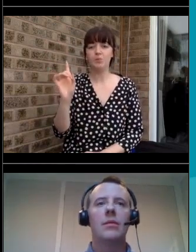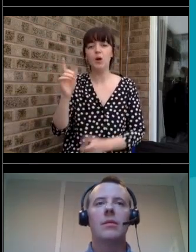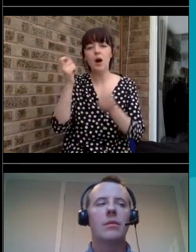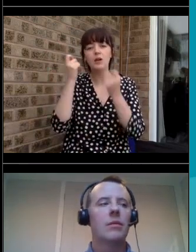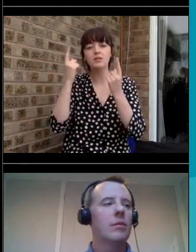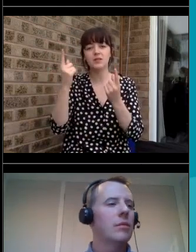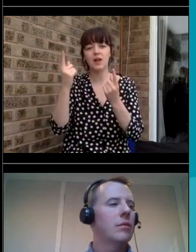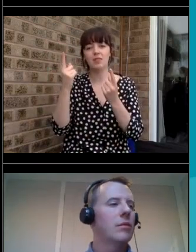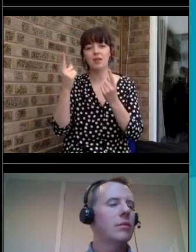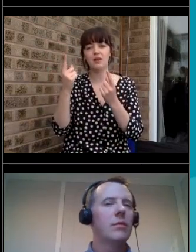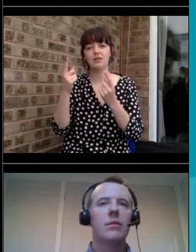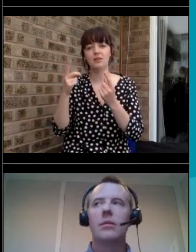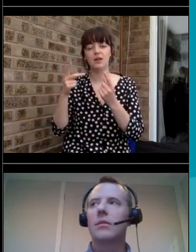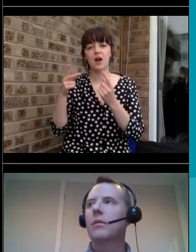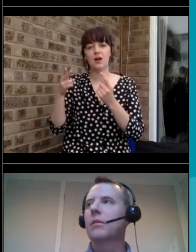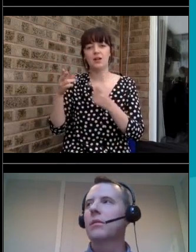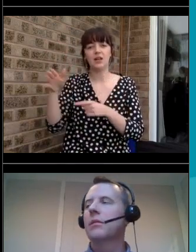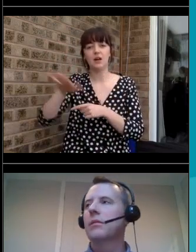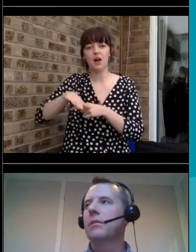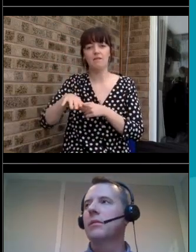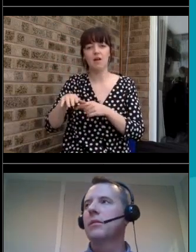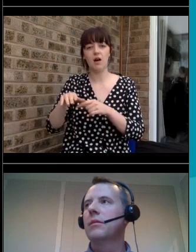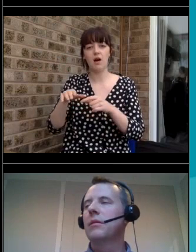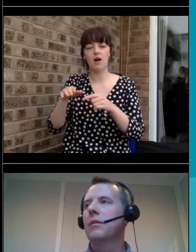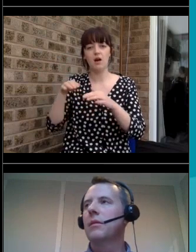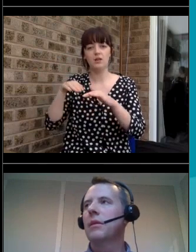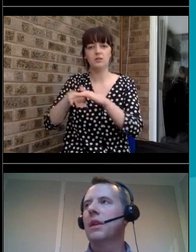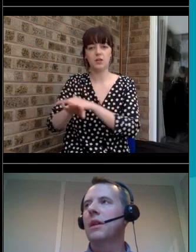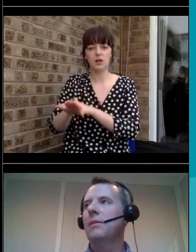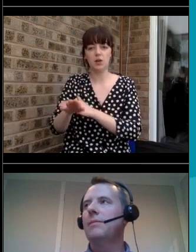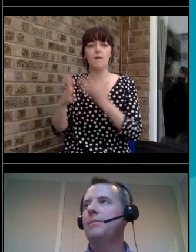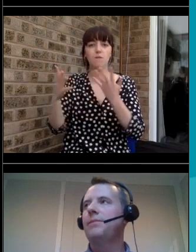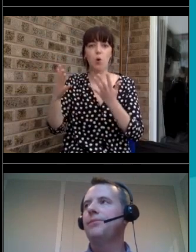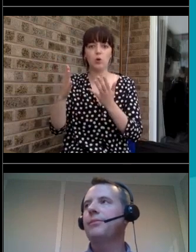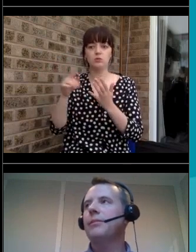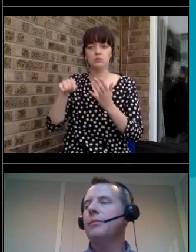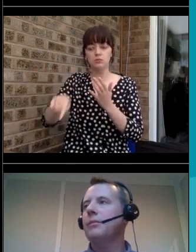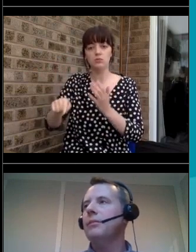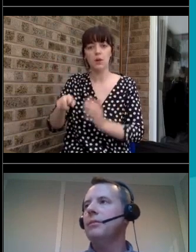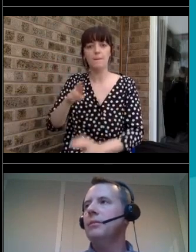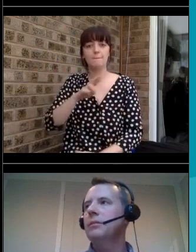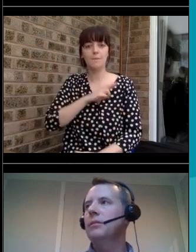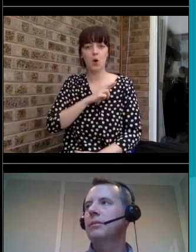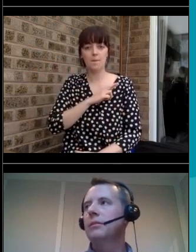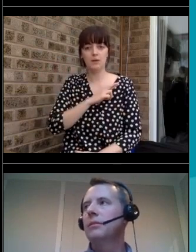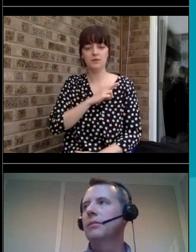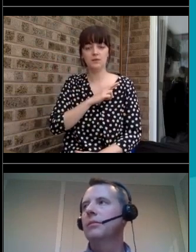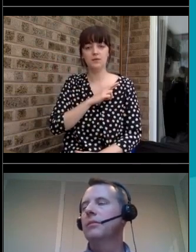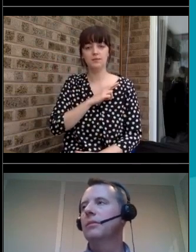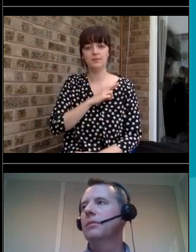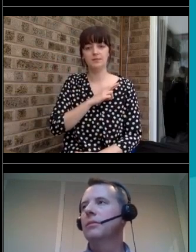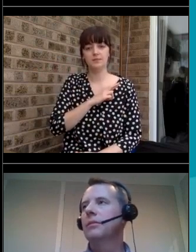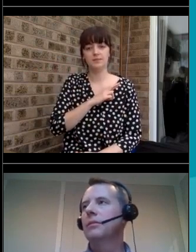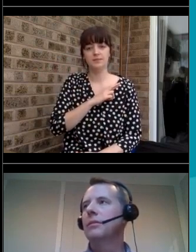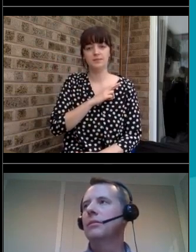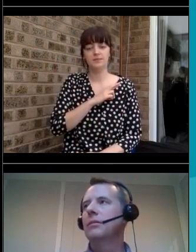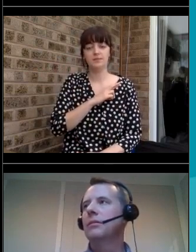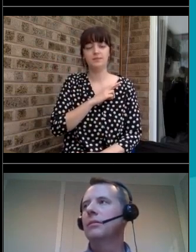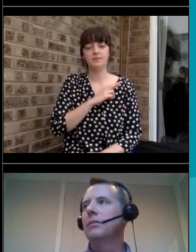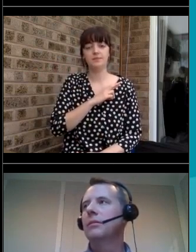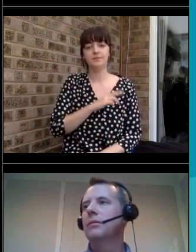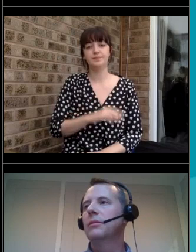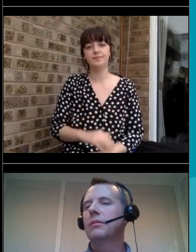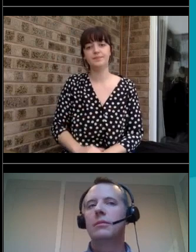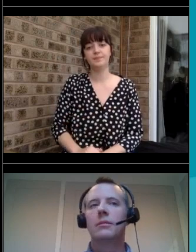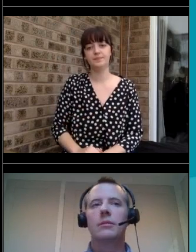cut and cover tunnel routes have a purpose, and sections of cut and cover have been included at the tunnel portals and